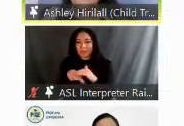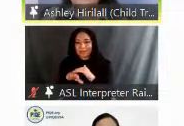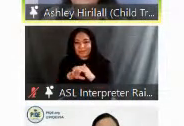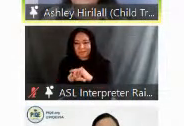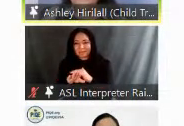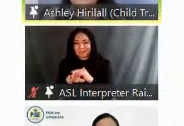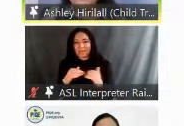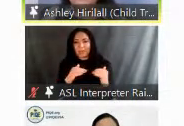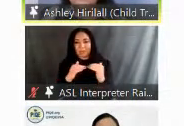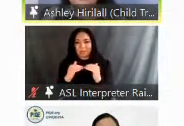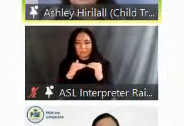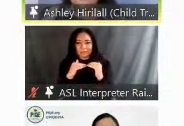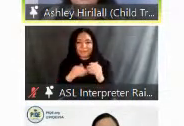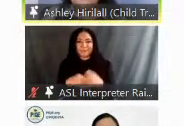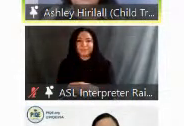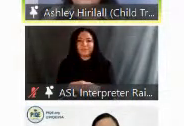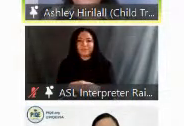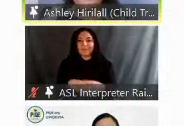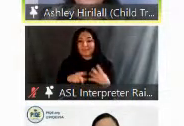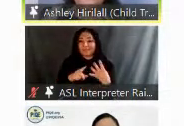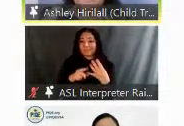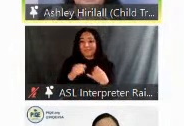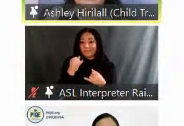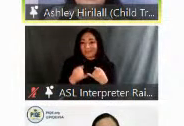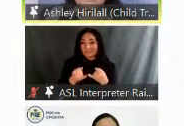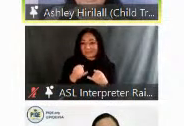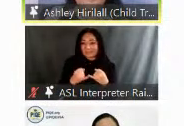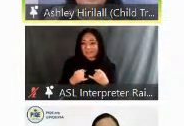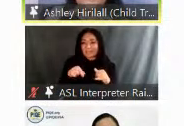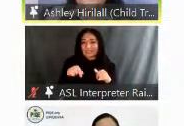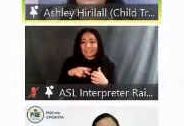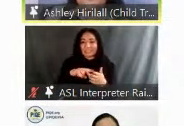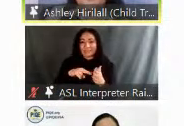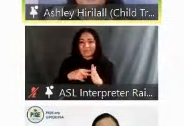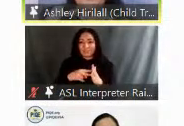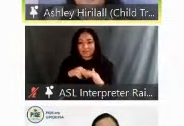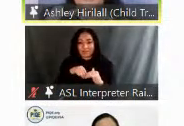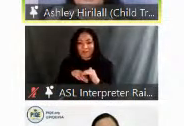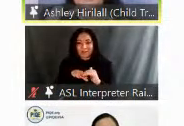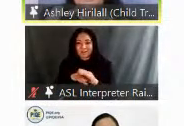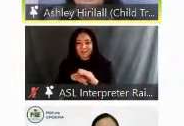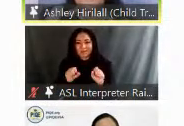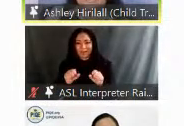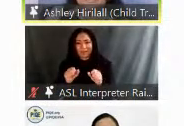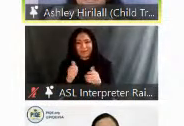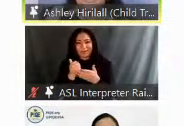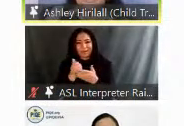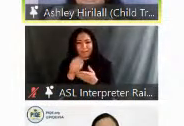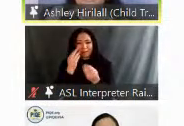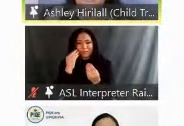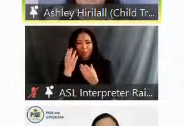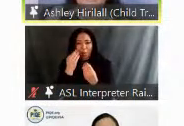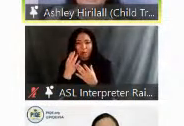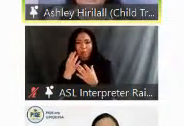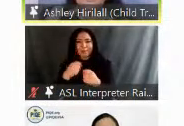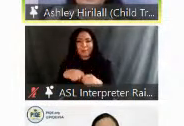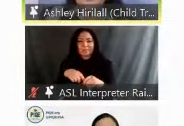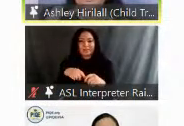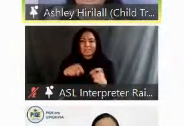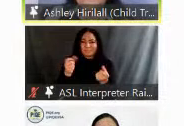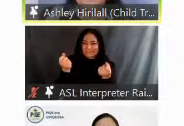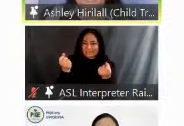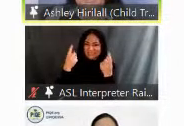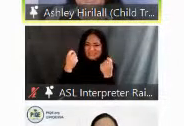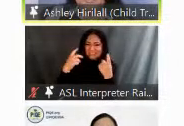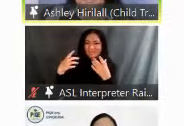lastly, this definition of access can help inform and make sense of data collection and any